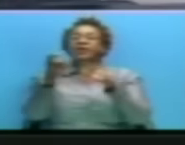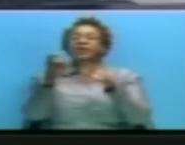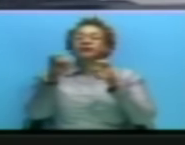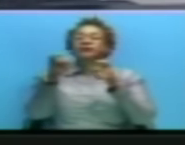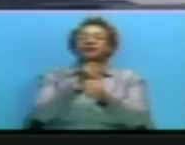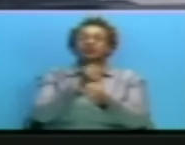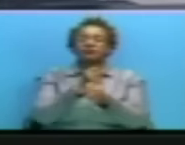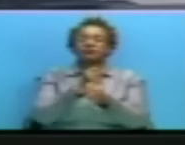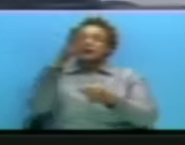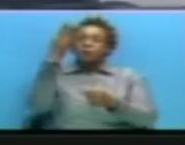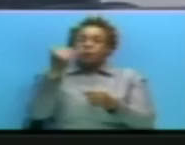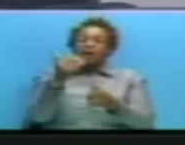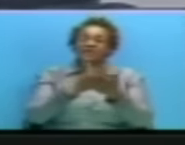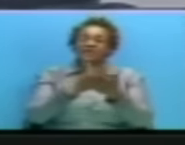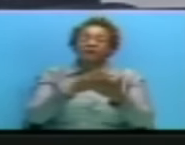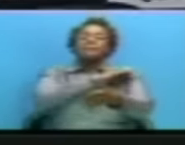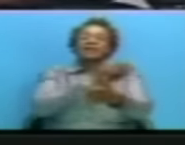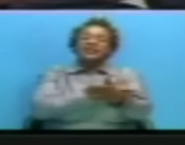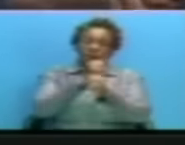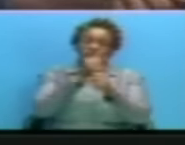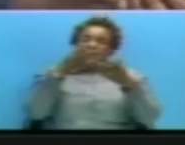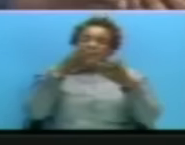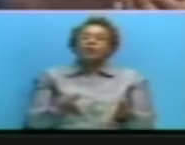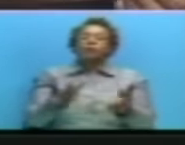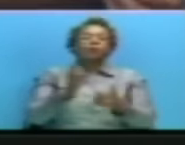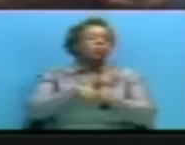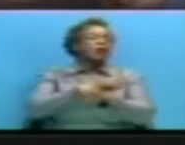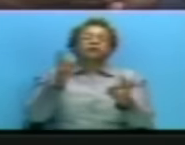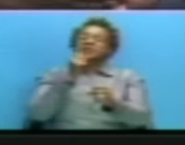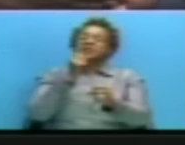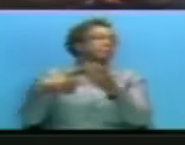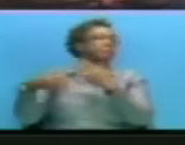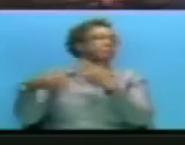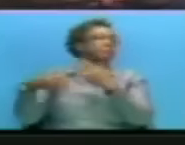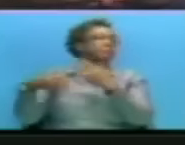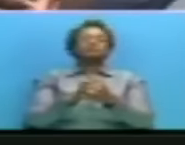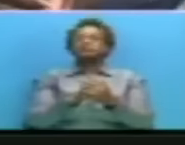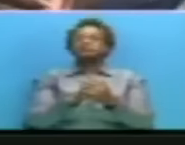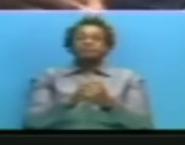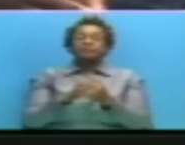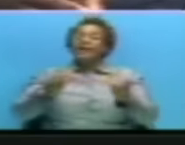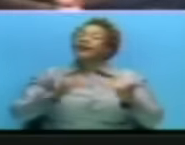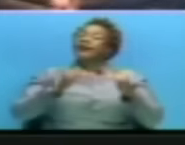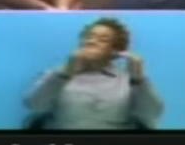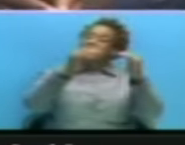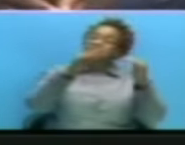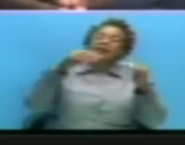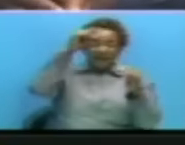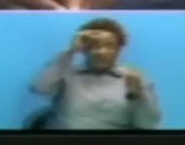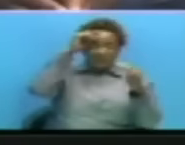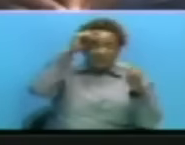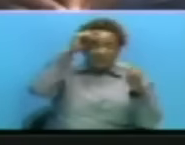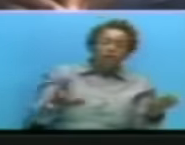functions. And that's why some of the mandates that we are taking now were not being undertaken by It was enhanced by the government or by parliament, because parliament